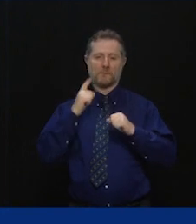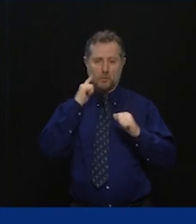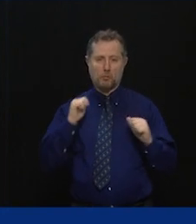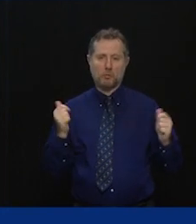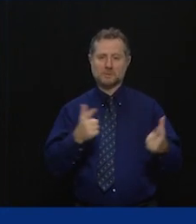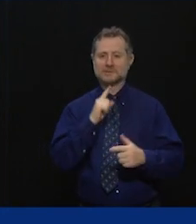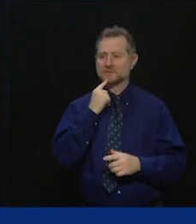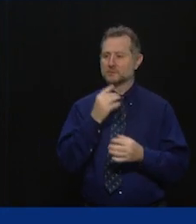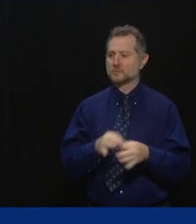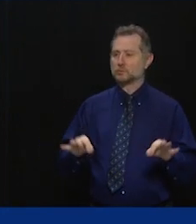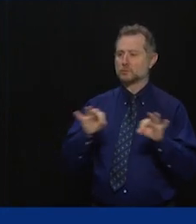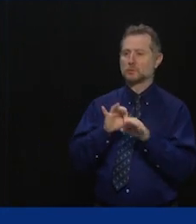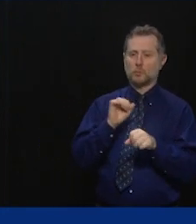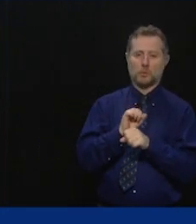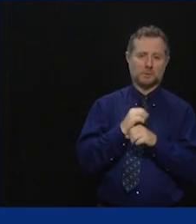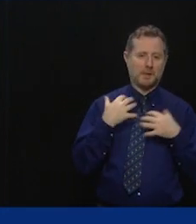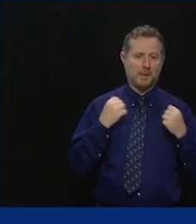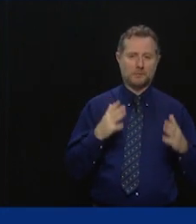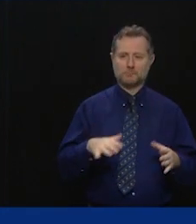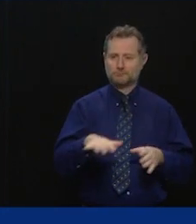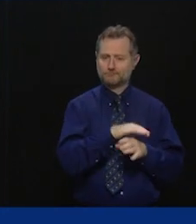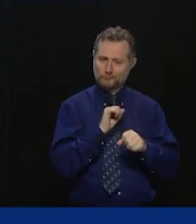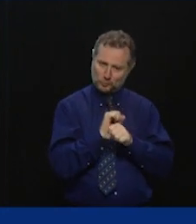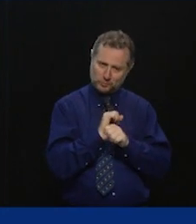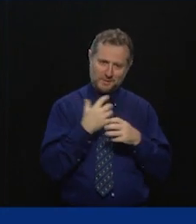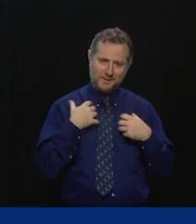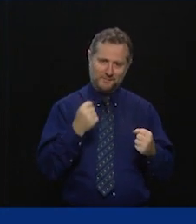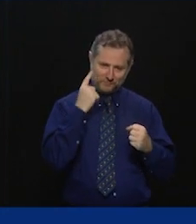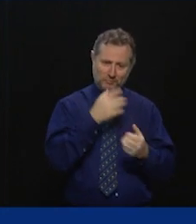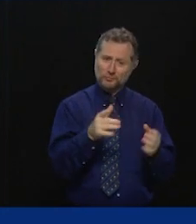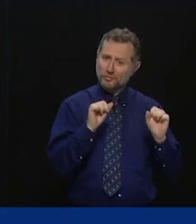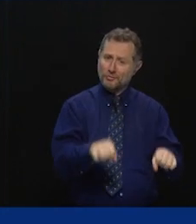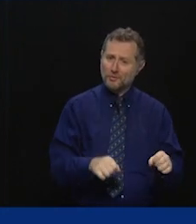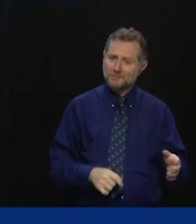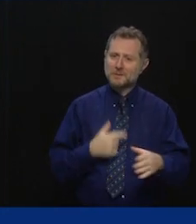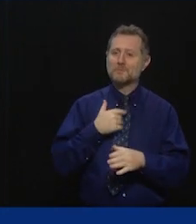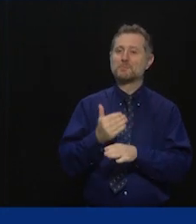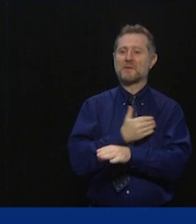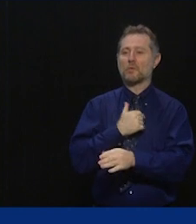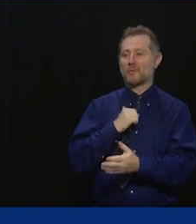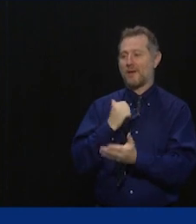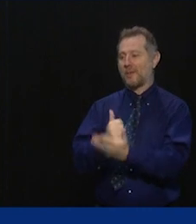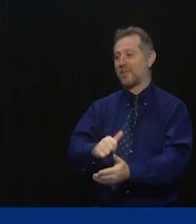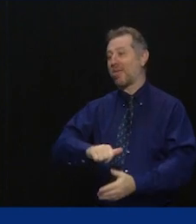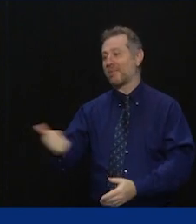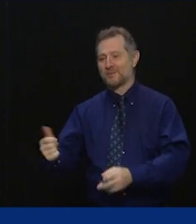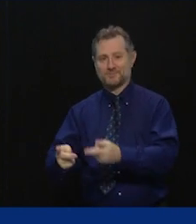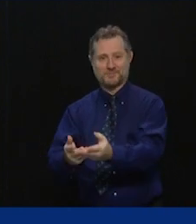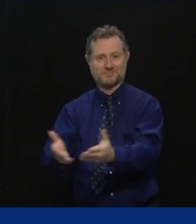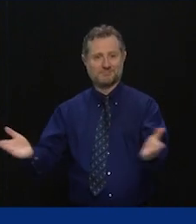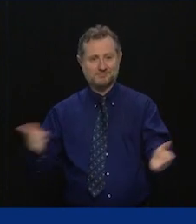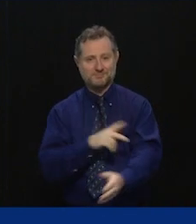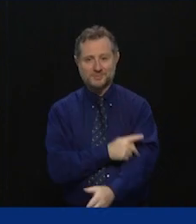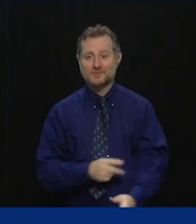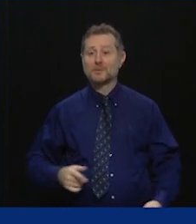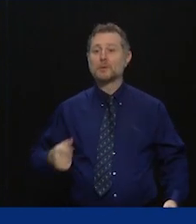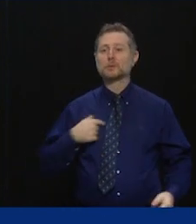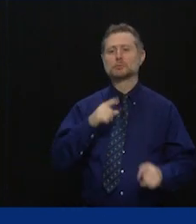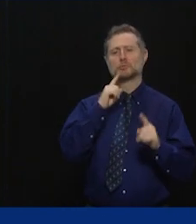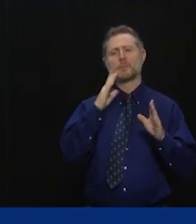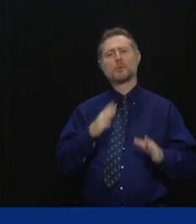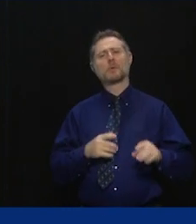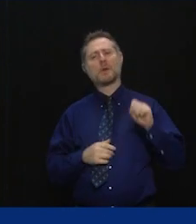workers to be as healthy as they can before they attend to the health of others. That's what this is all about. So clarify then, on Monday